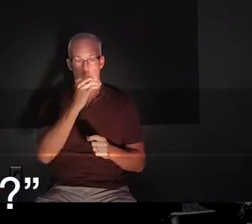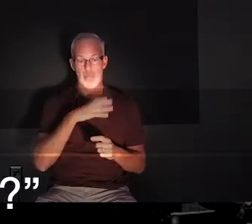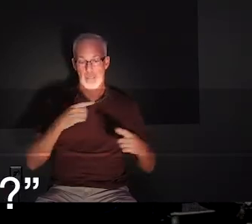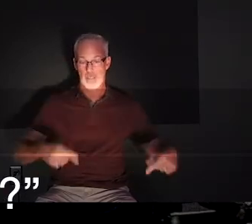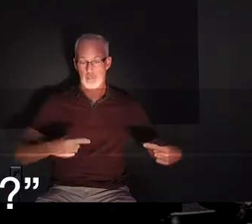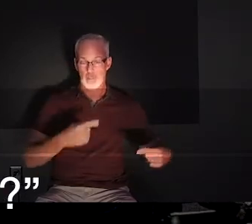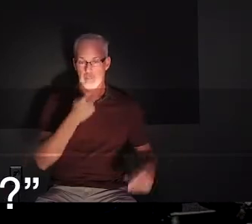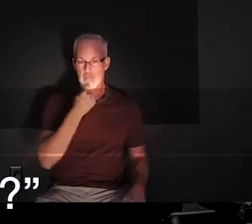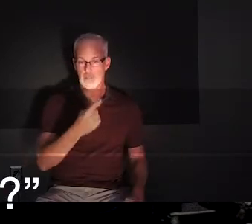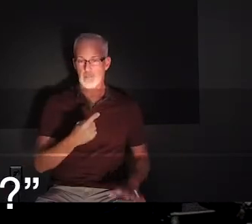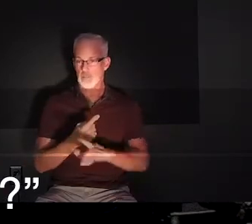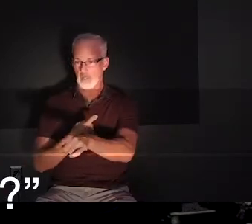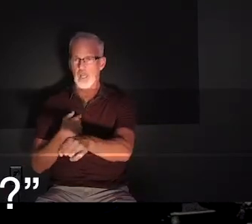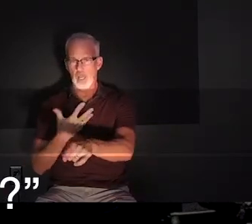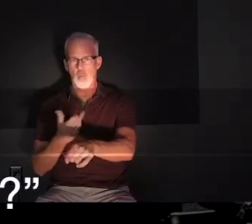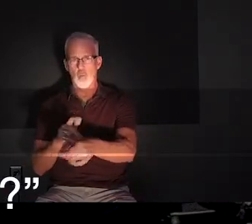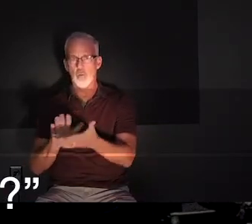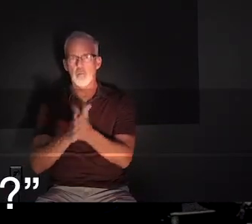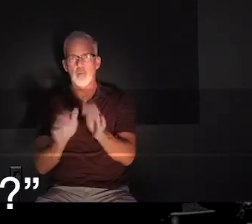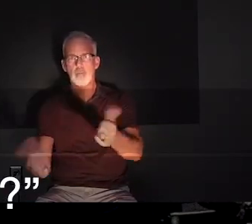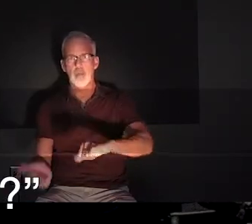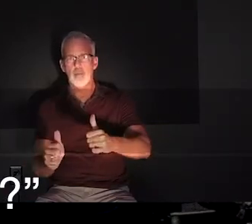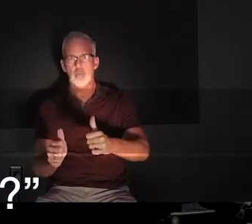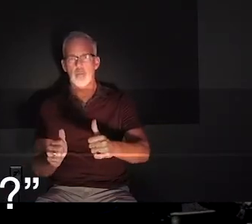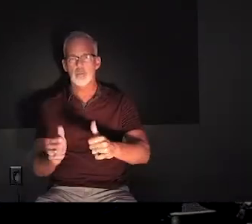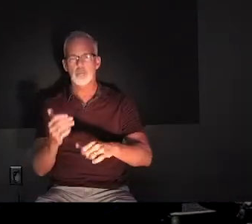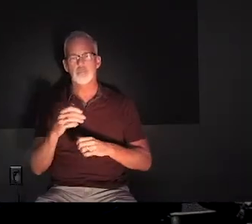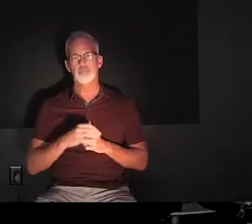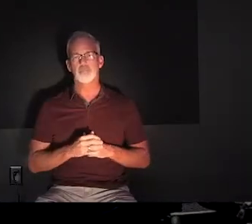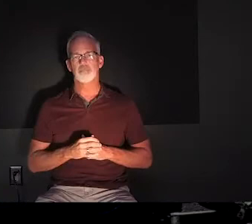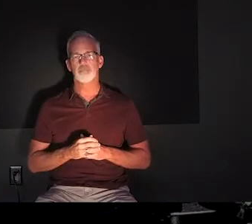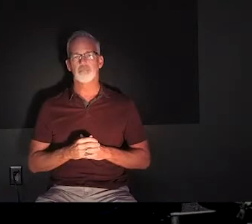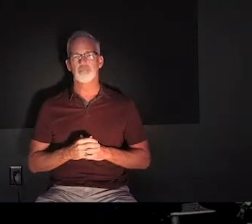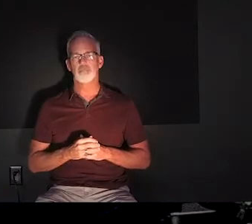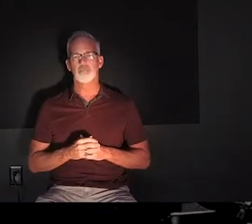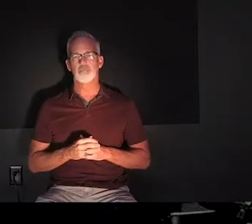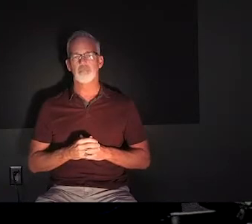me from being baptized? May I ask you,